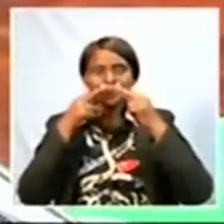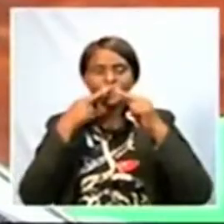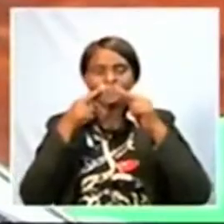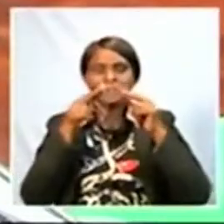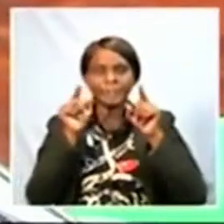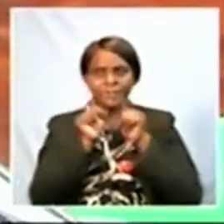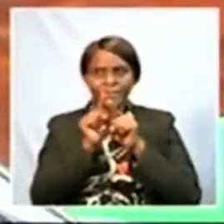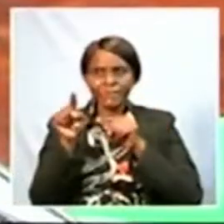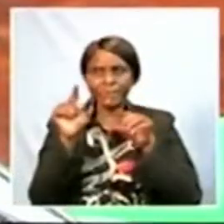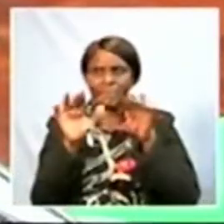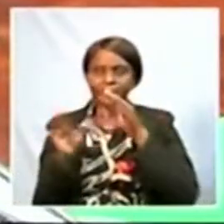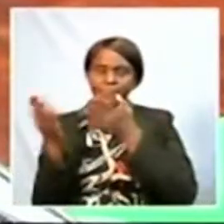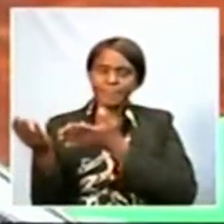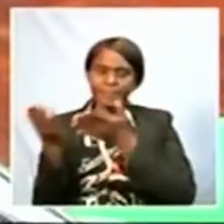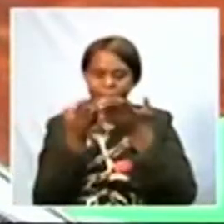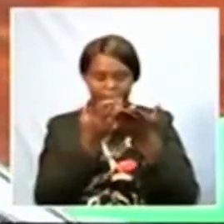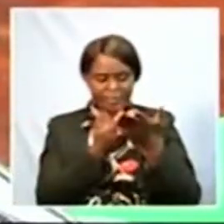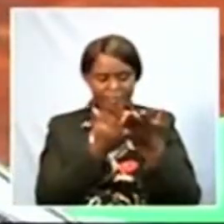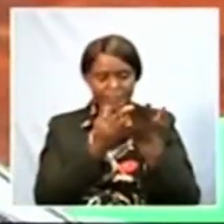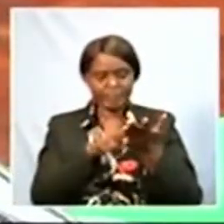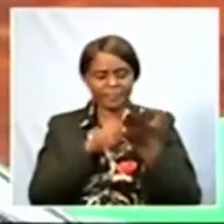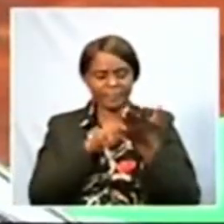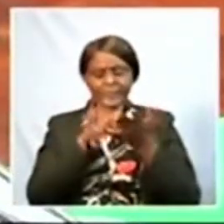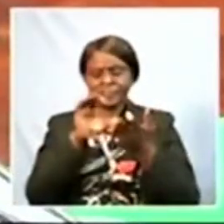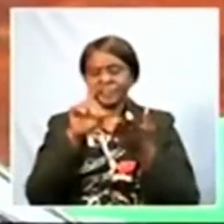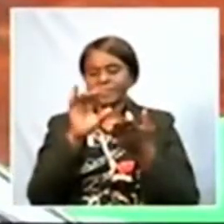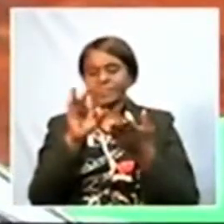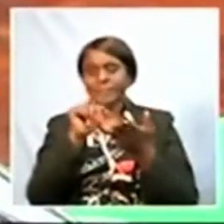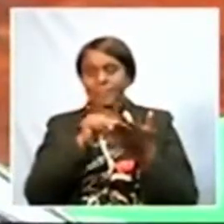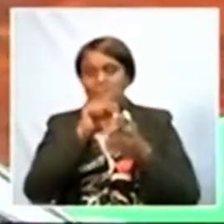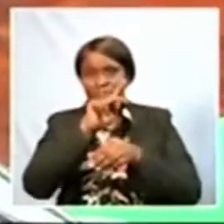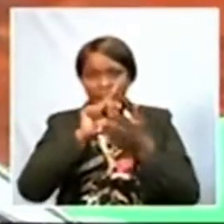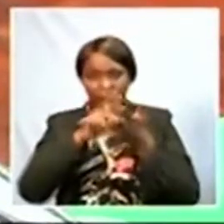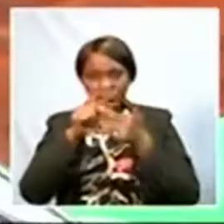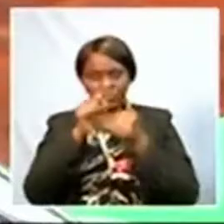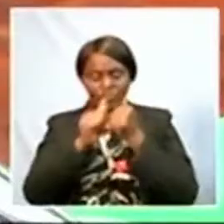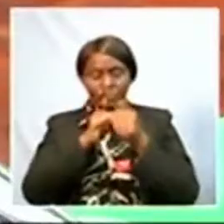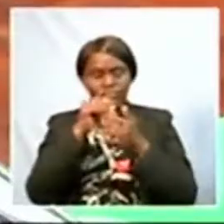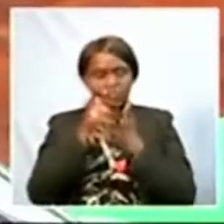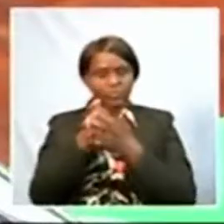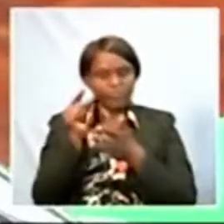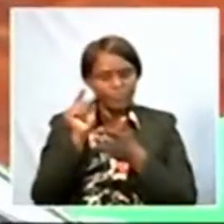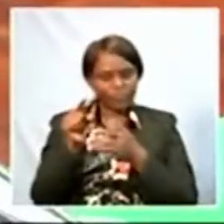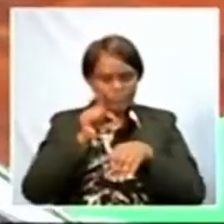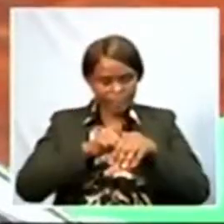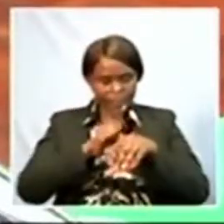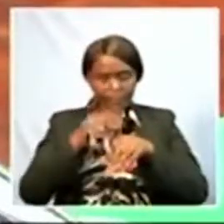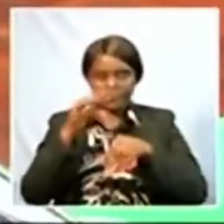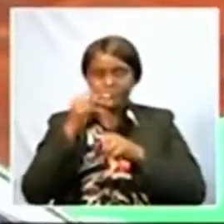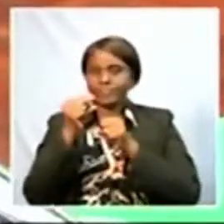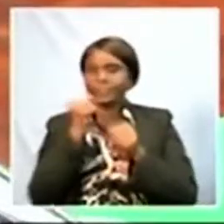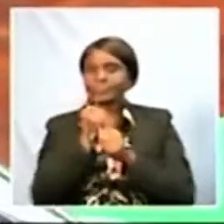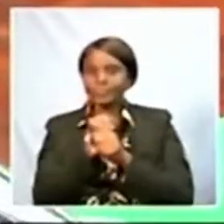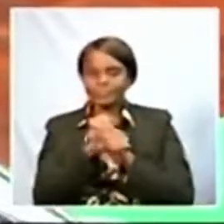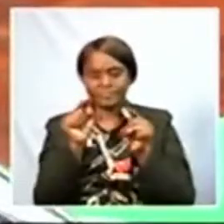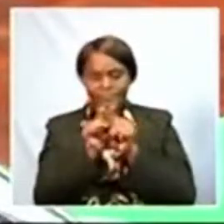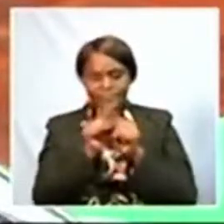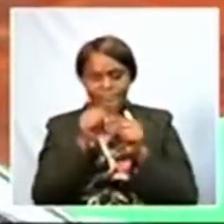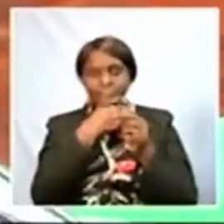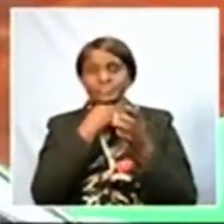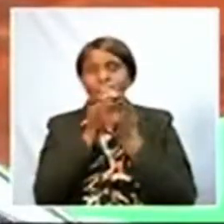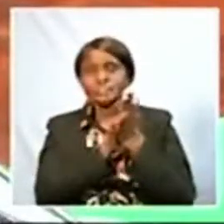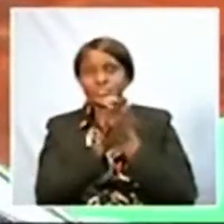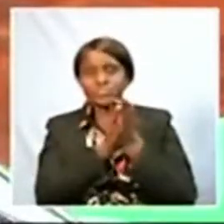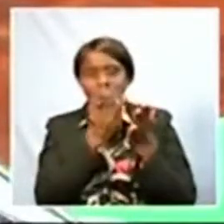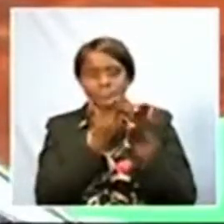report that the balance brought forward represent the CDF programs that were ongoing at the beginning of the year and the interest earned